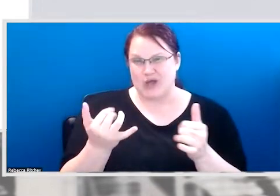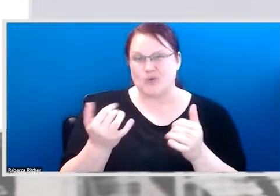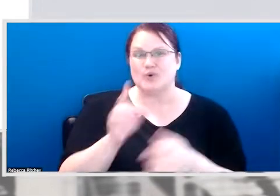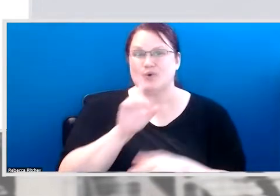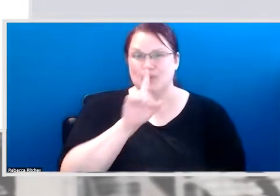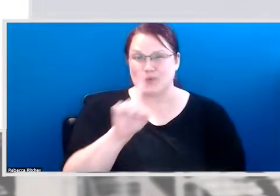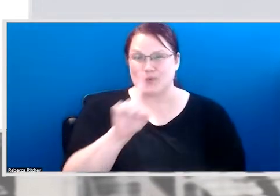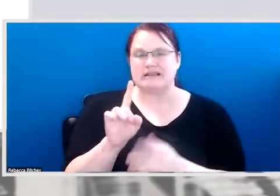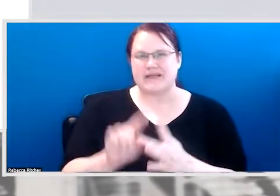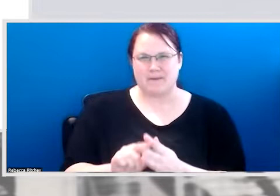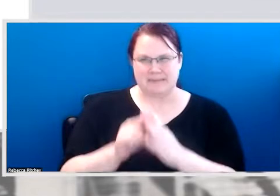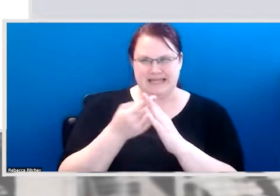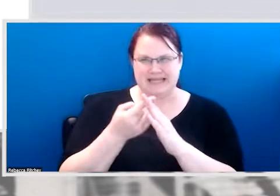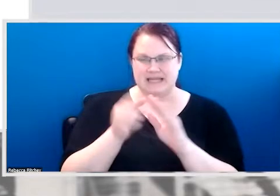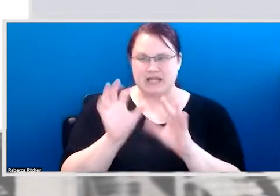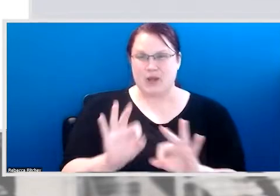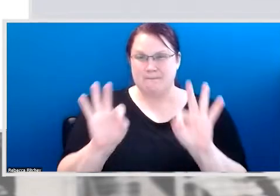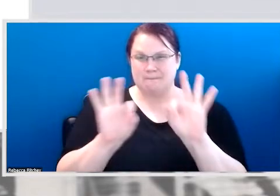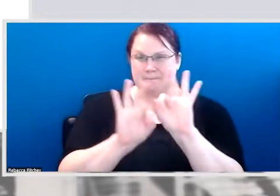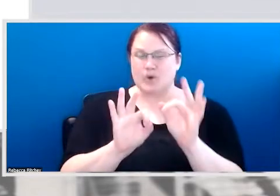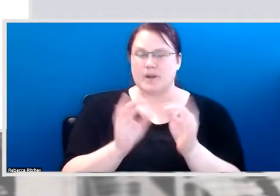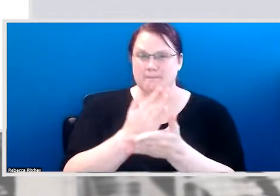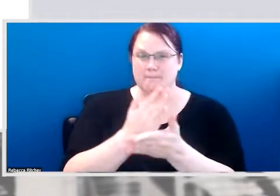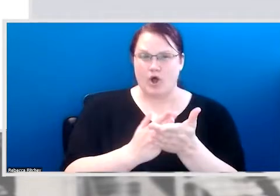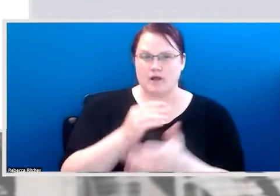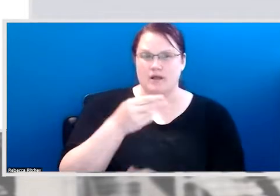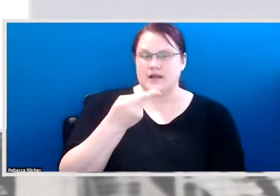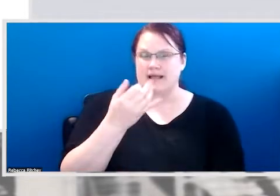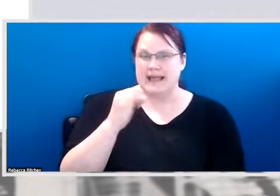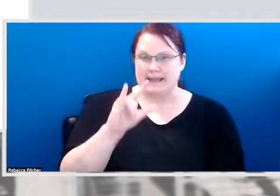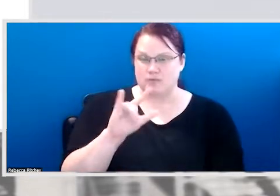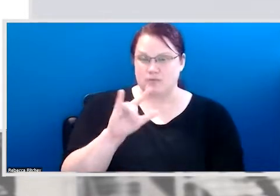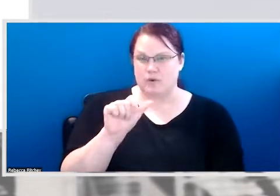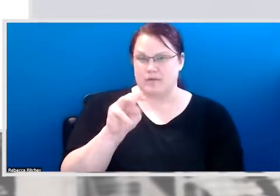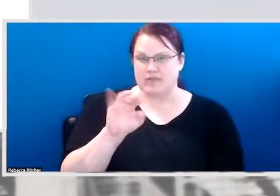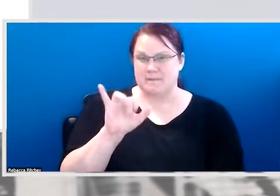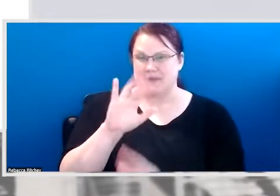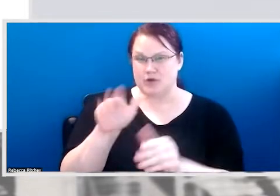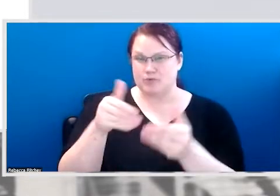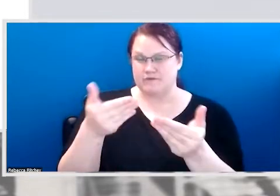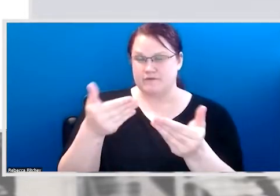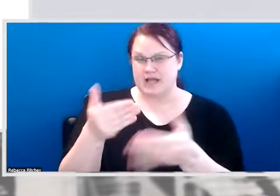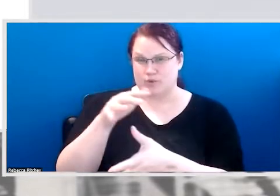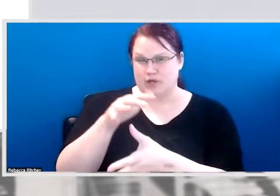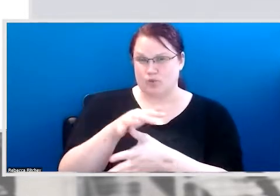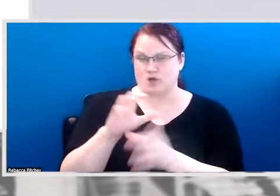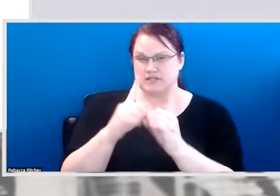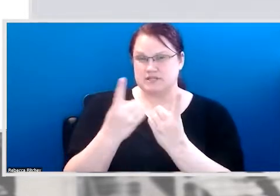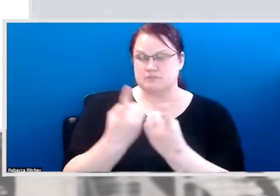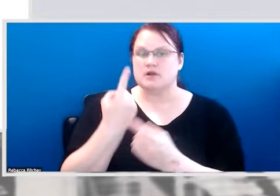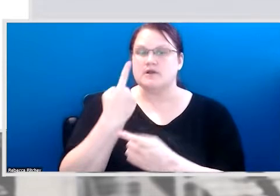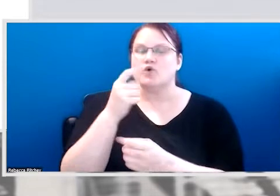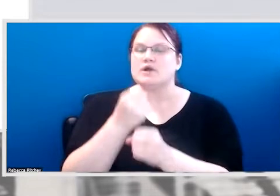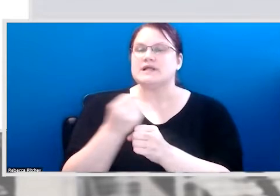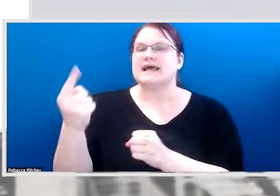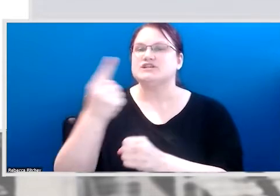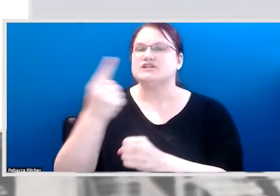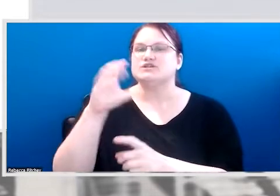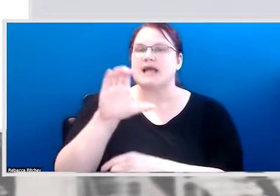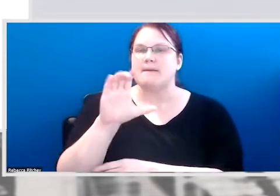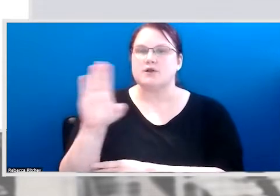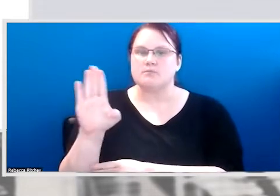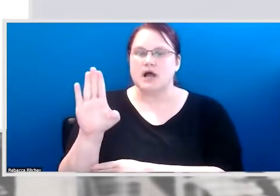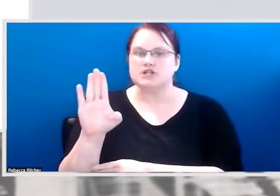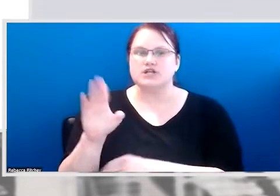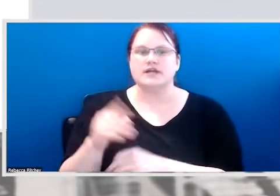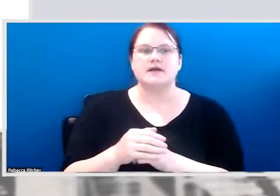for a really crucial piece. So in April, the mayor provides priorities to the departments for next year's capital budget. They're designed